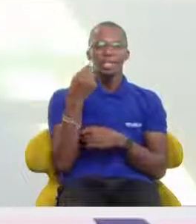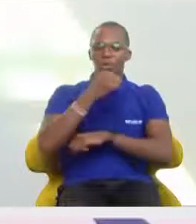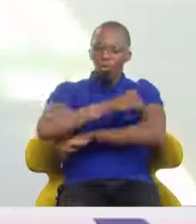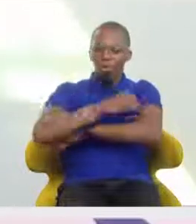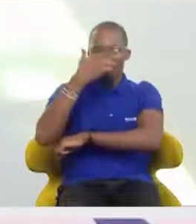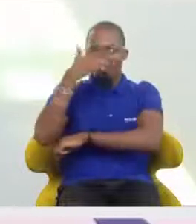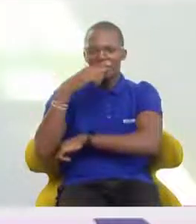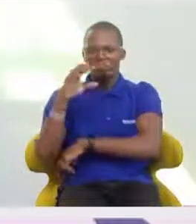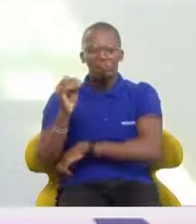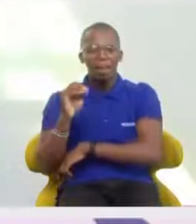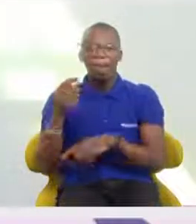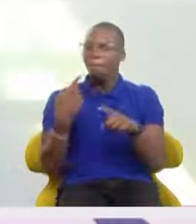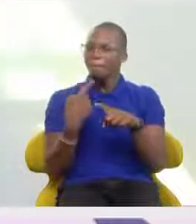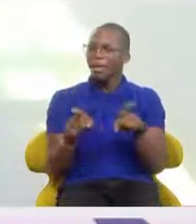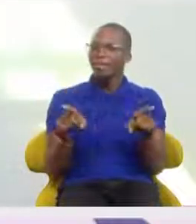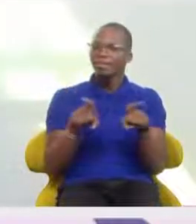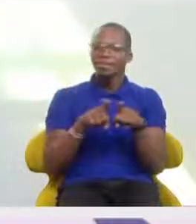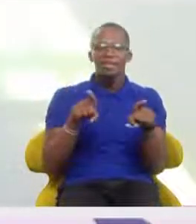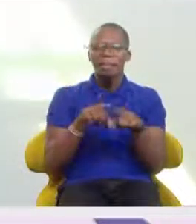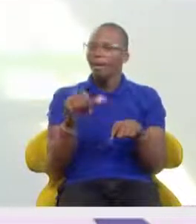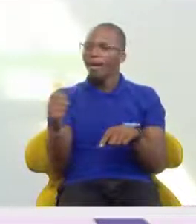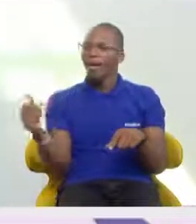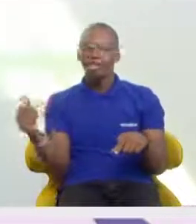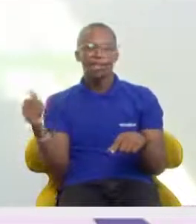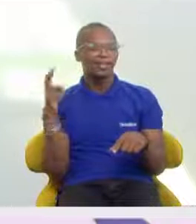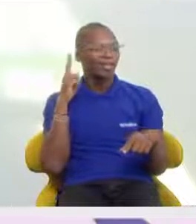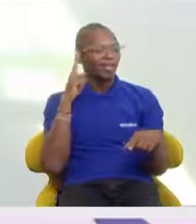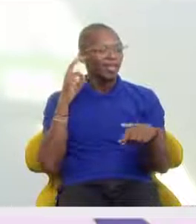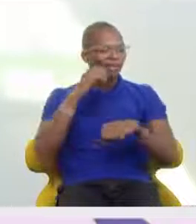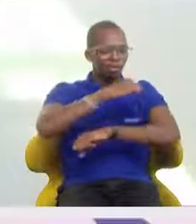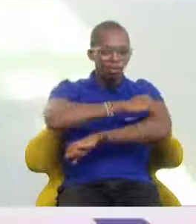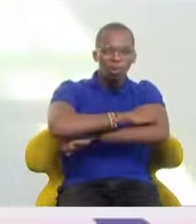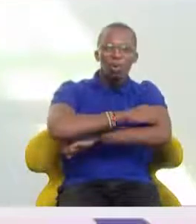be present here full time. So I give a special thank you